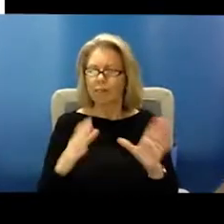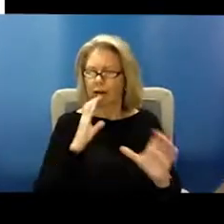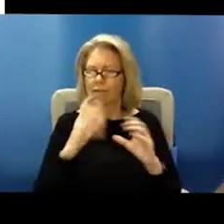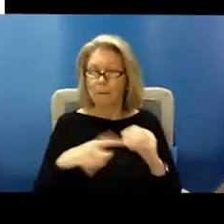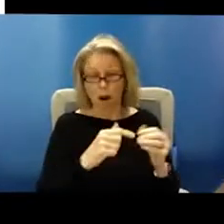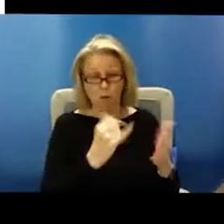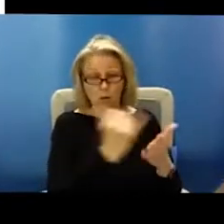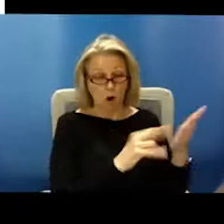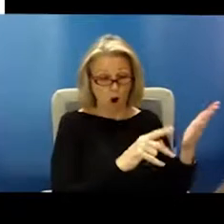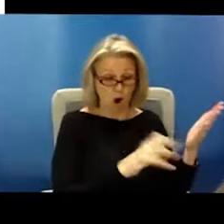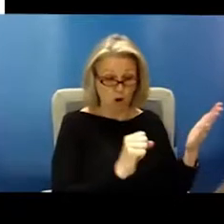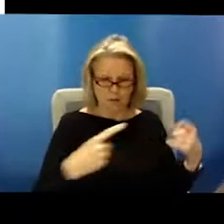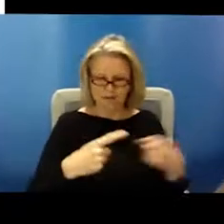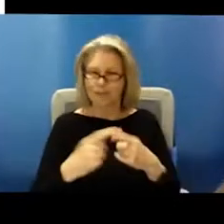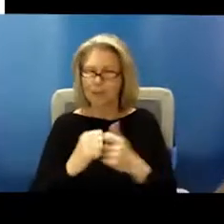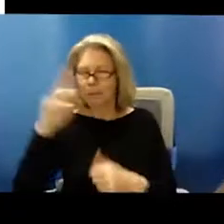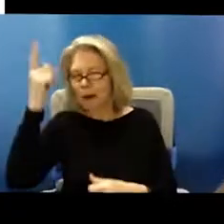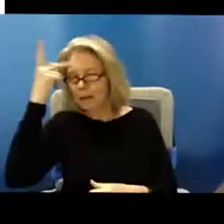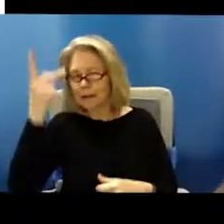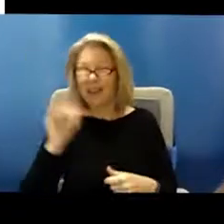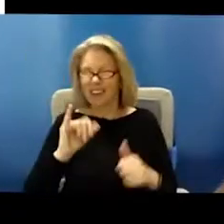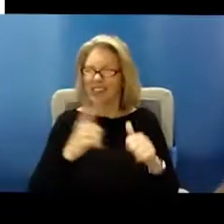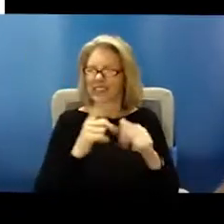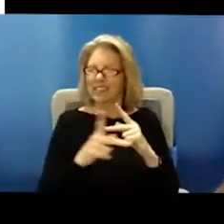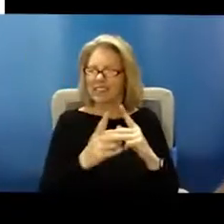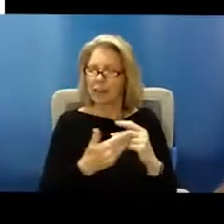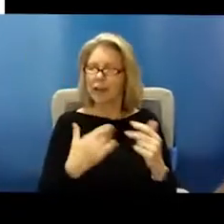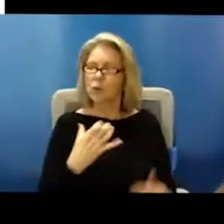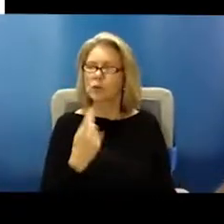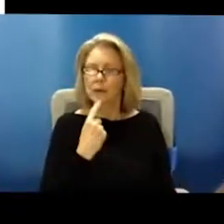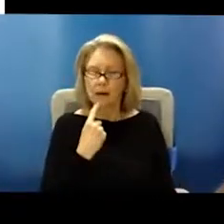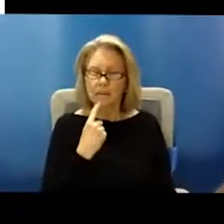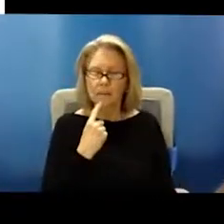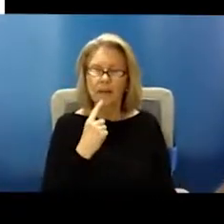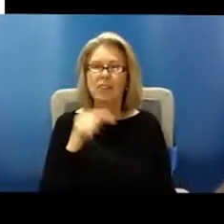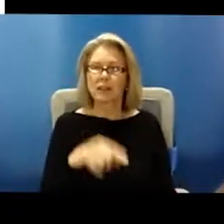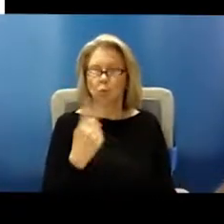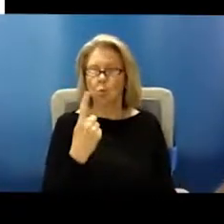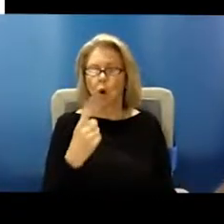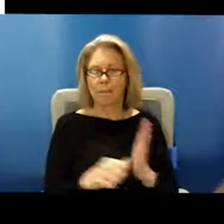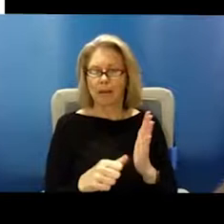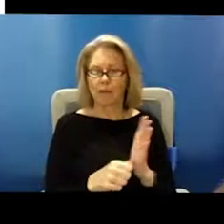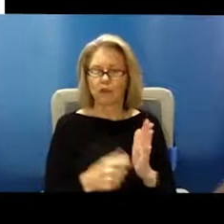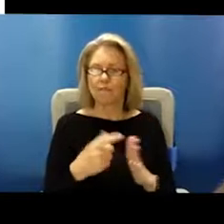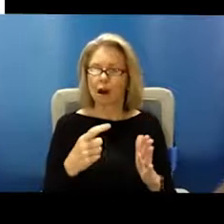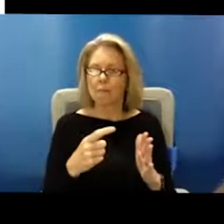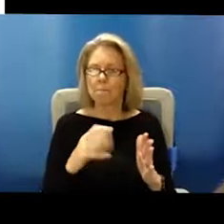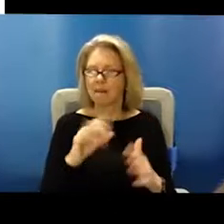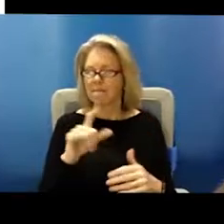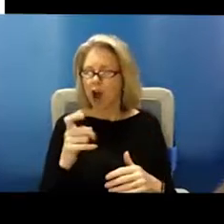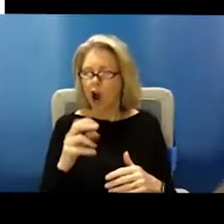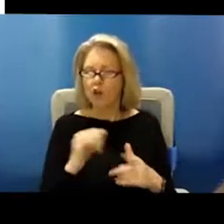the conversation about art's intersection with politics. So that's the first kind of thing I wanted to say. And this is one page